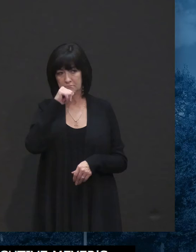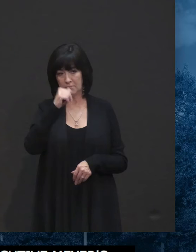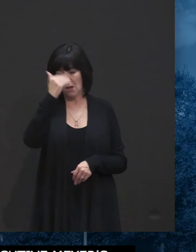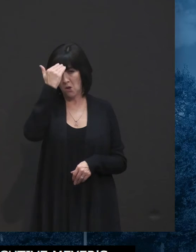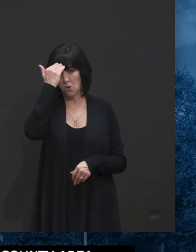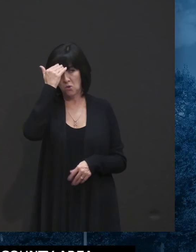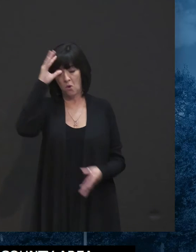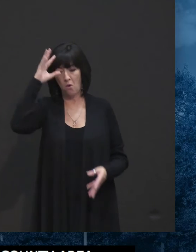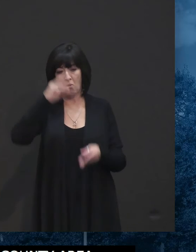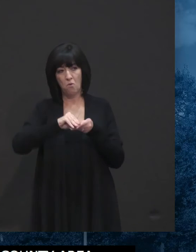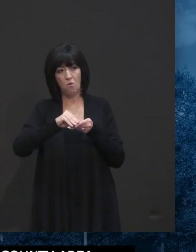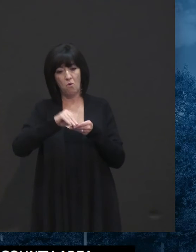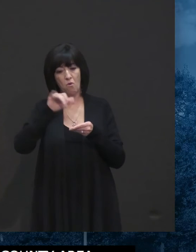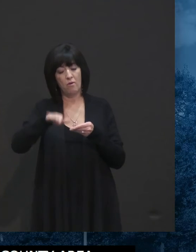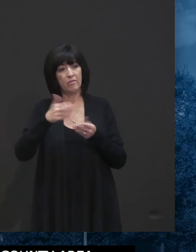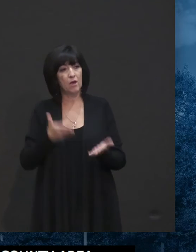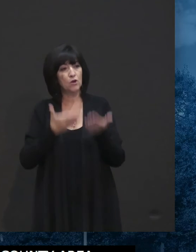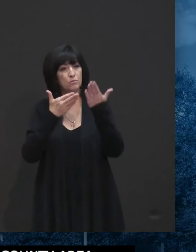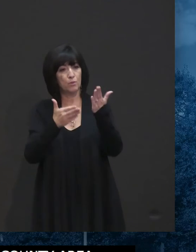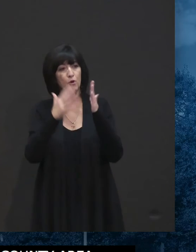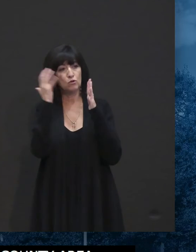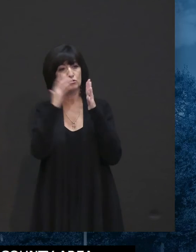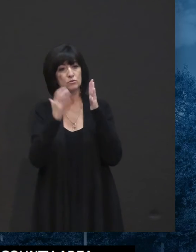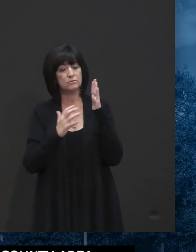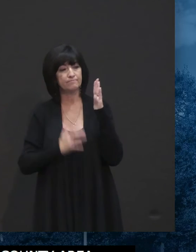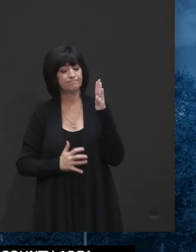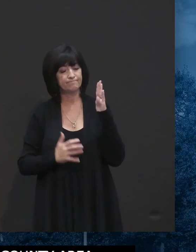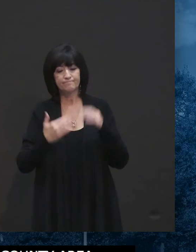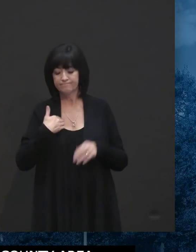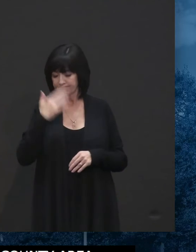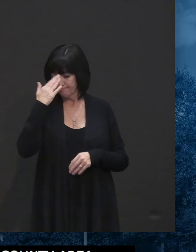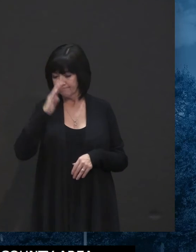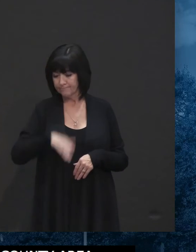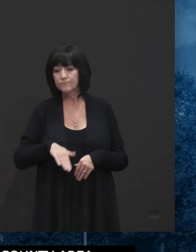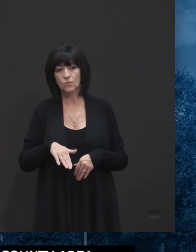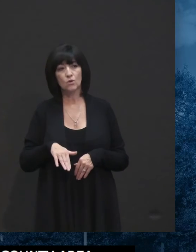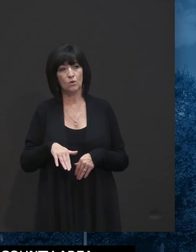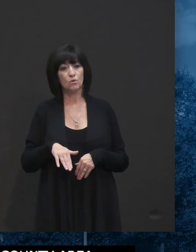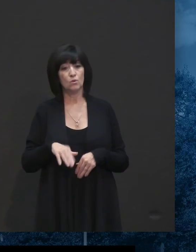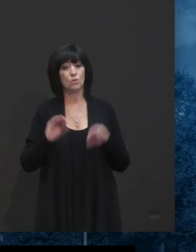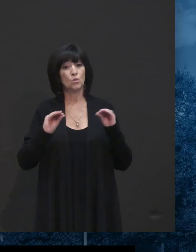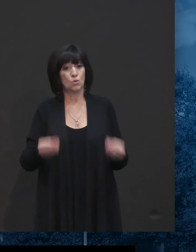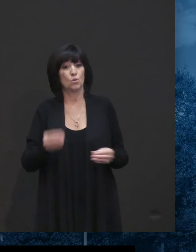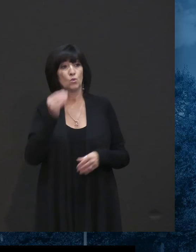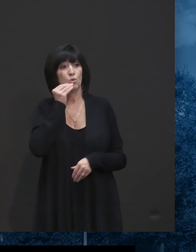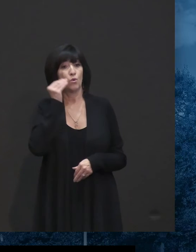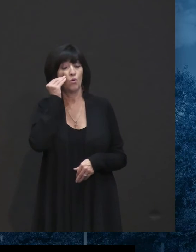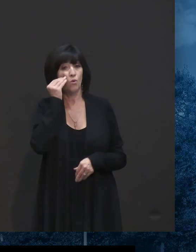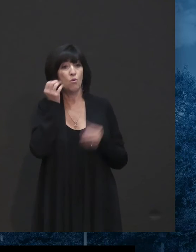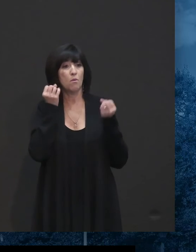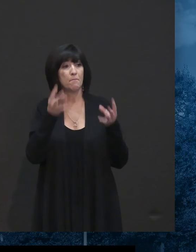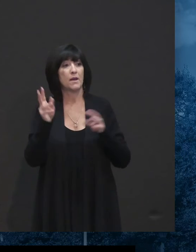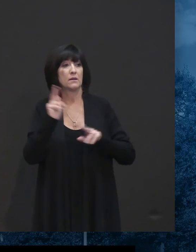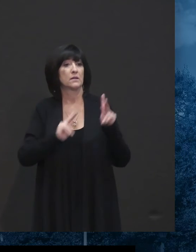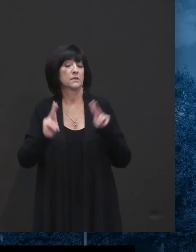know that the challenge of homelessness has been a real serious one, and one that we responded to early